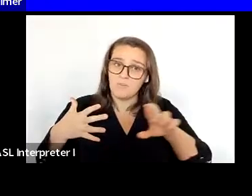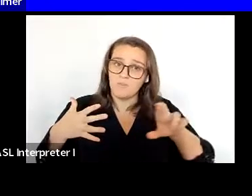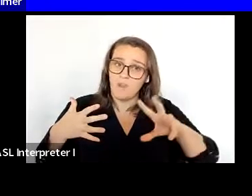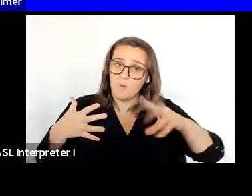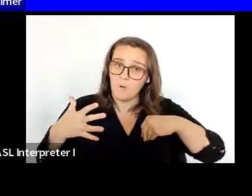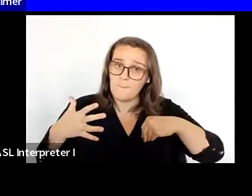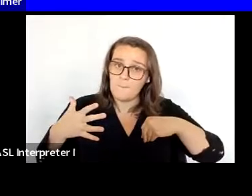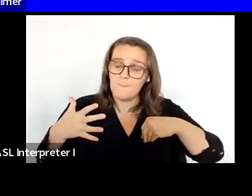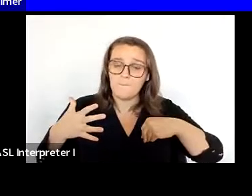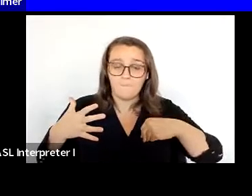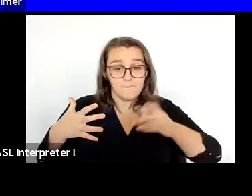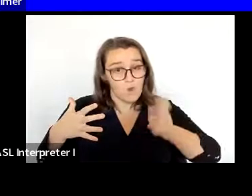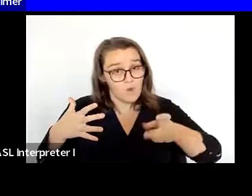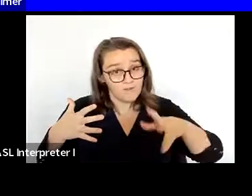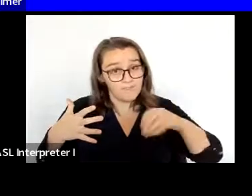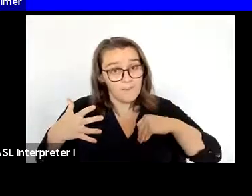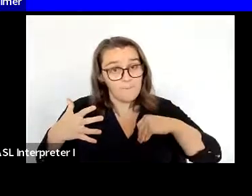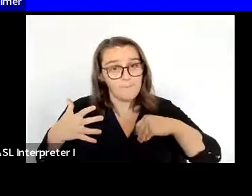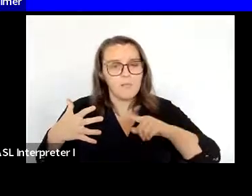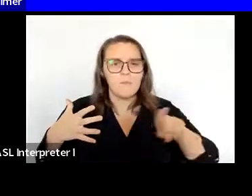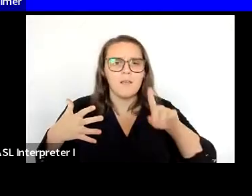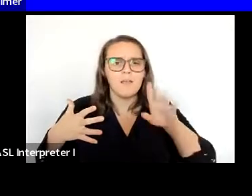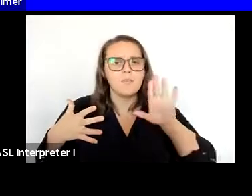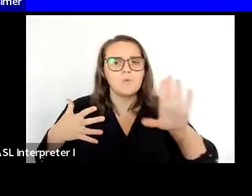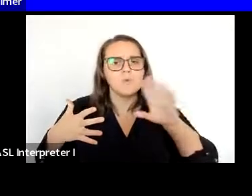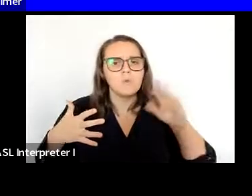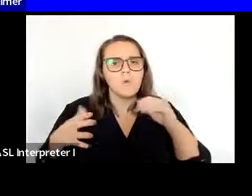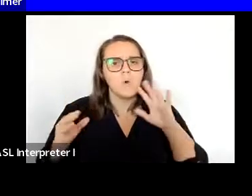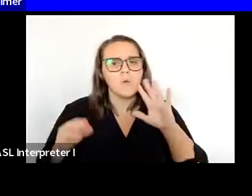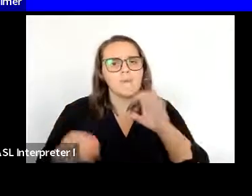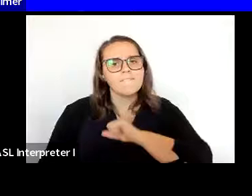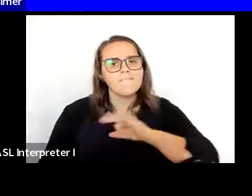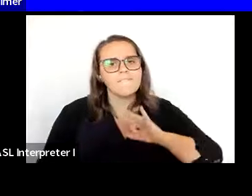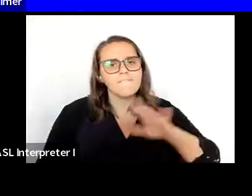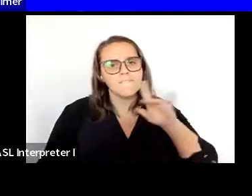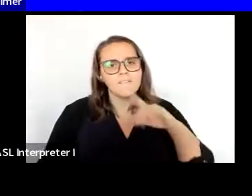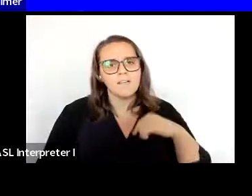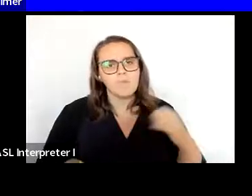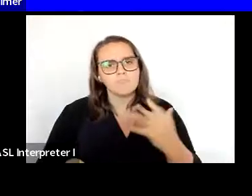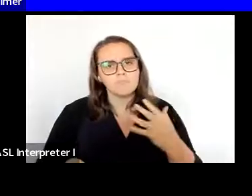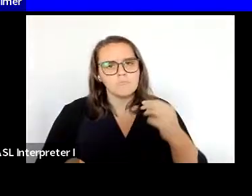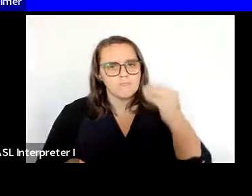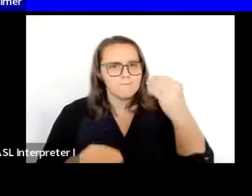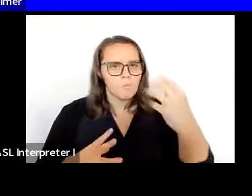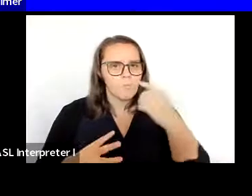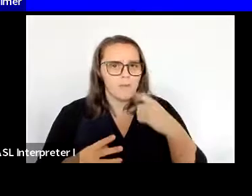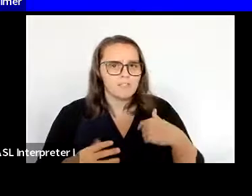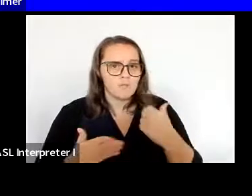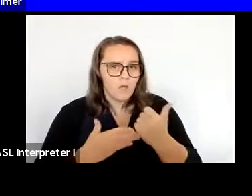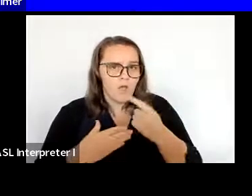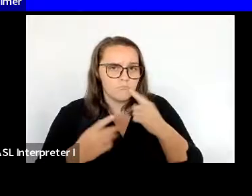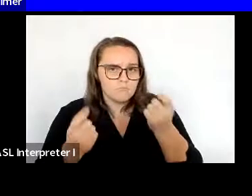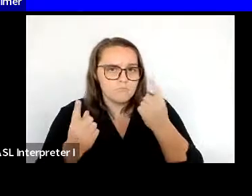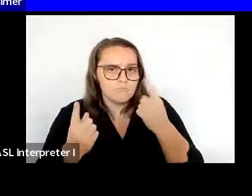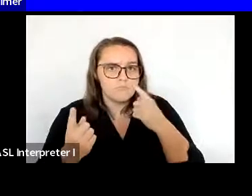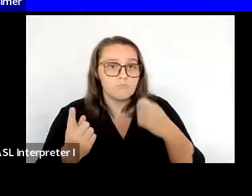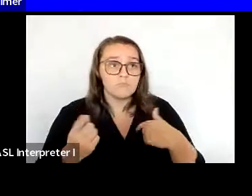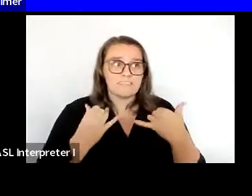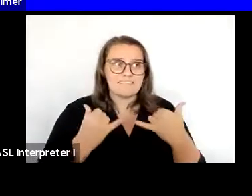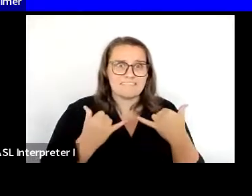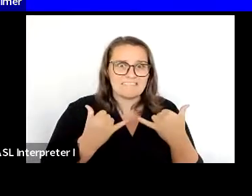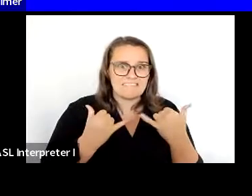some information that you have or your staff has that you could share that would help illuminate this idea for where we are and where we're